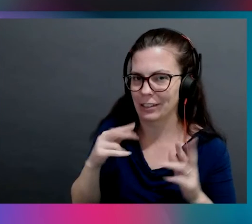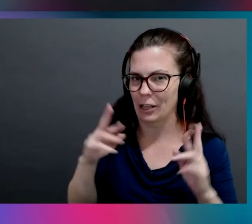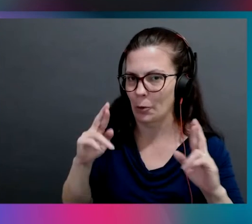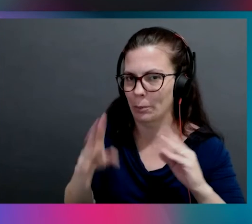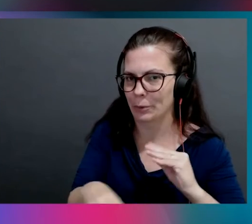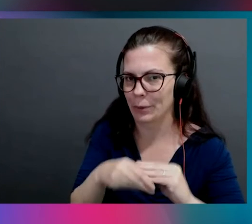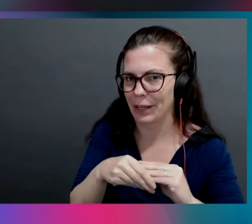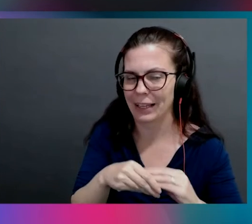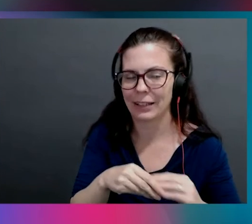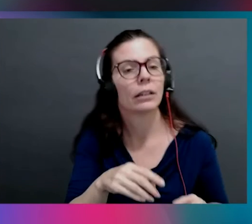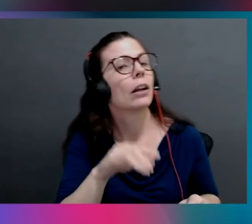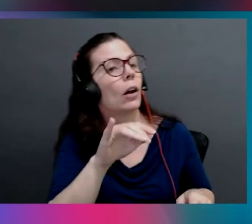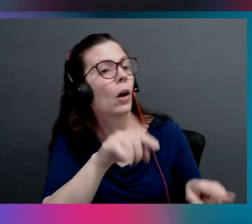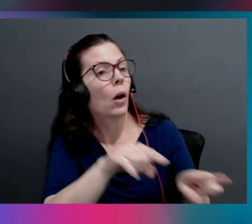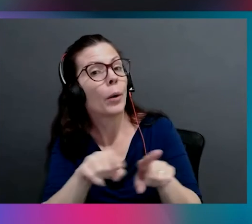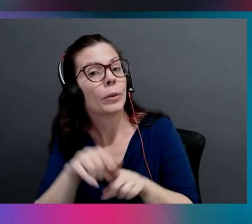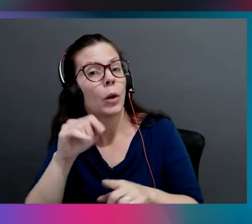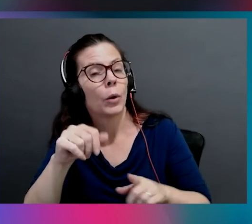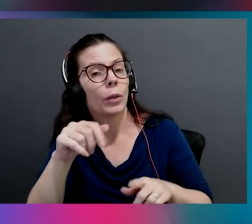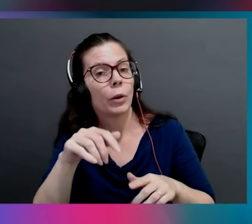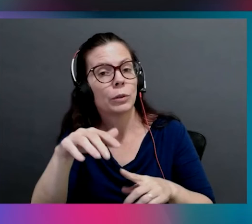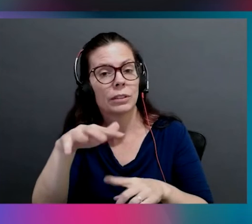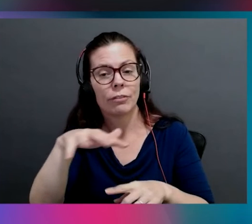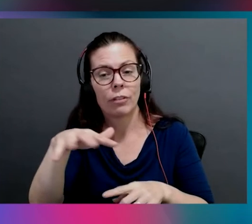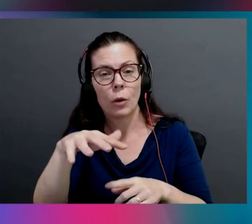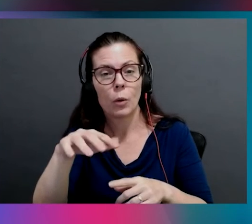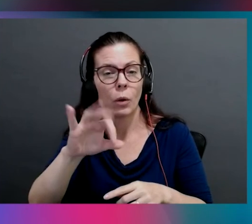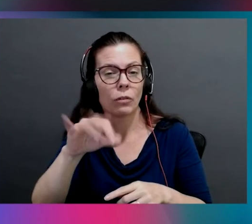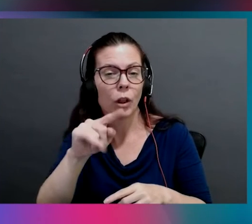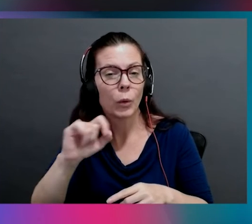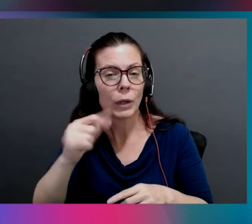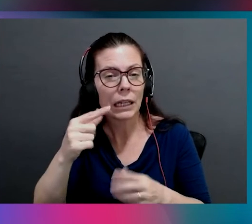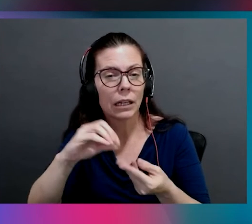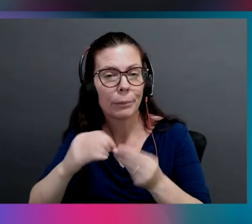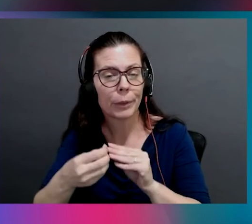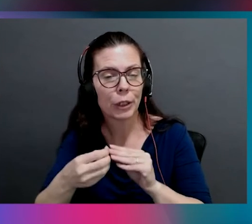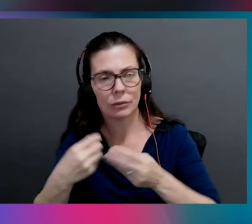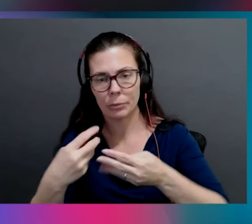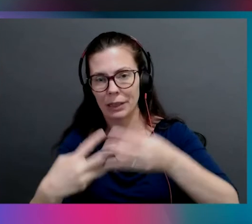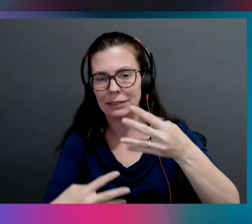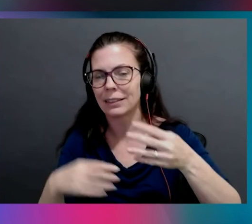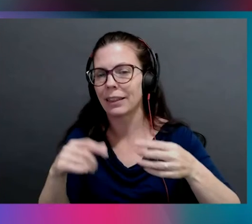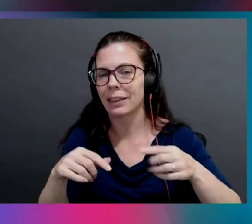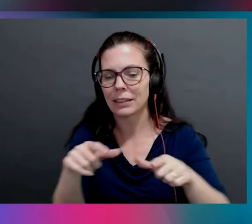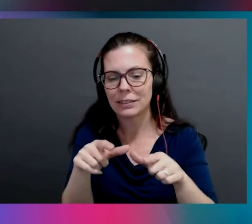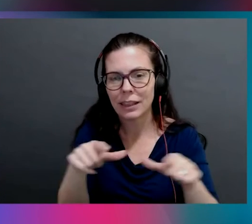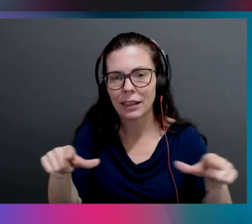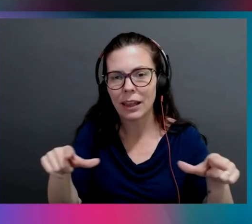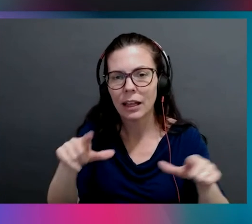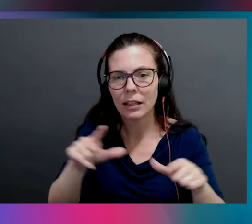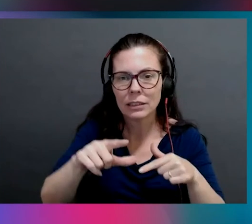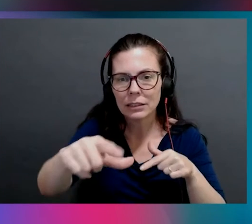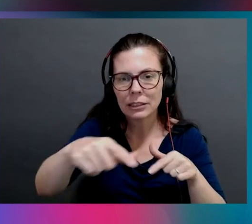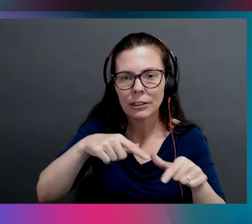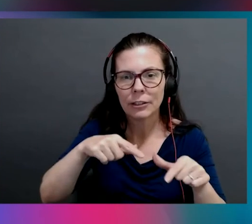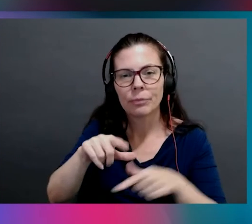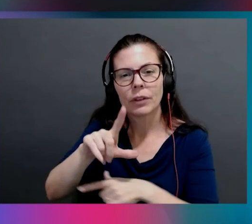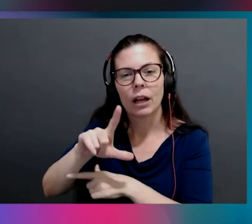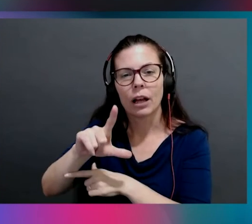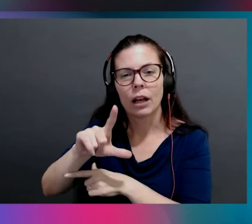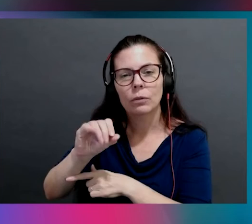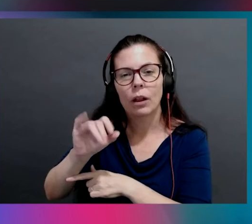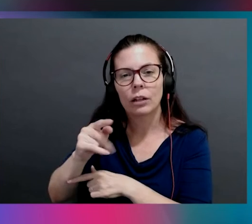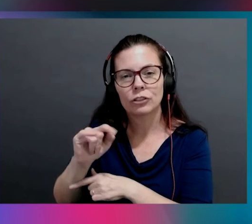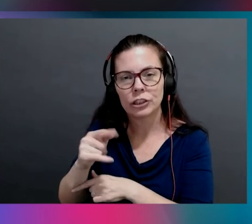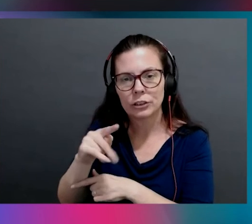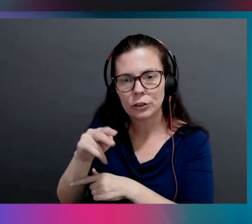these floating numbers in the list is like, I guess it's a longitude and latitude, right? The location points, right, that we can get.